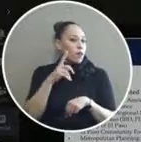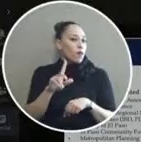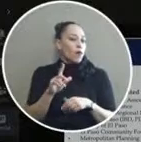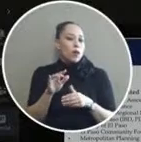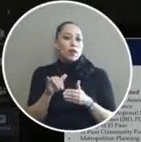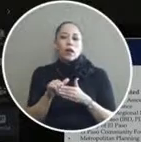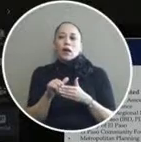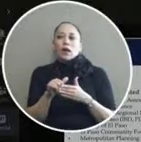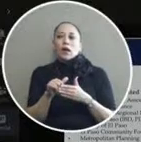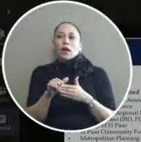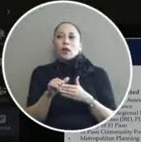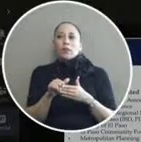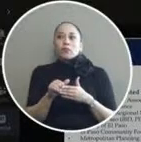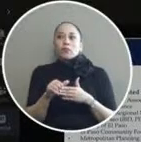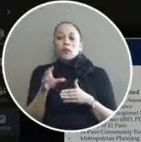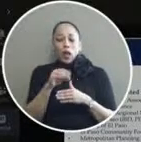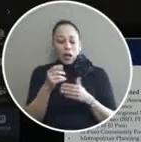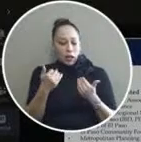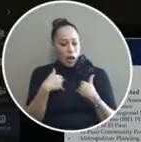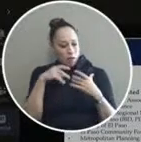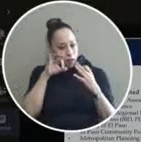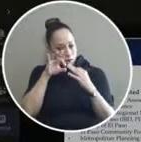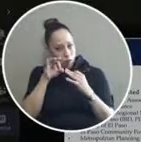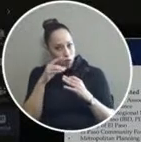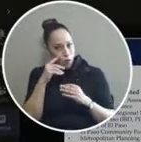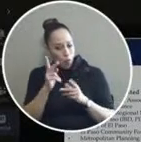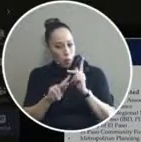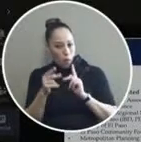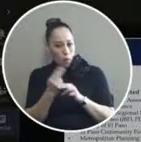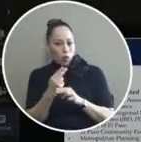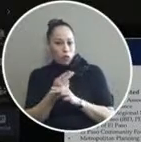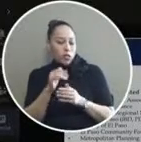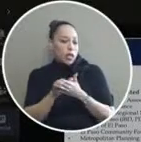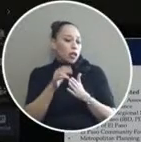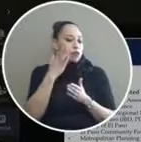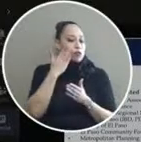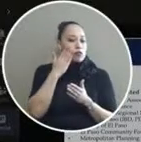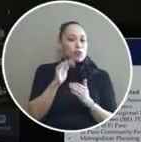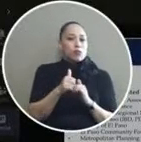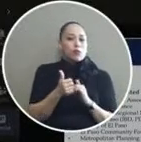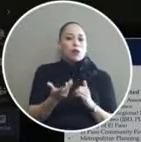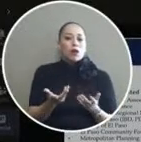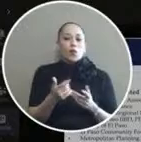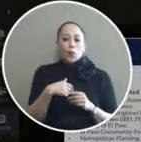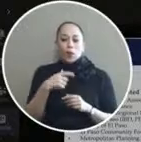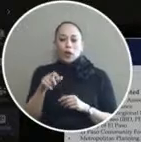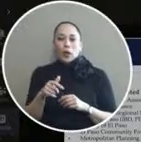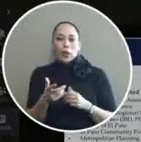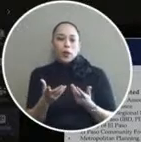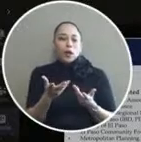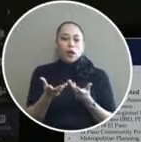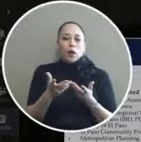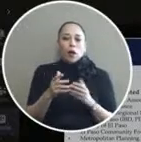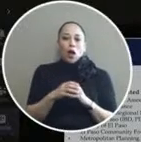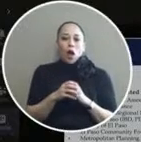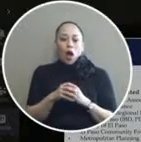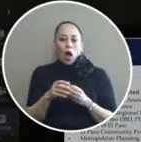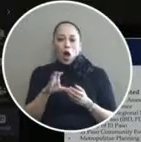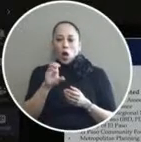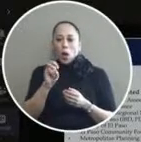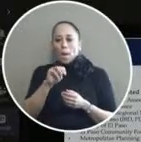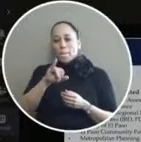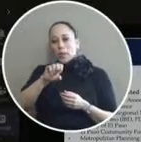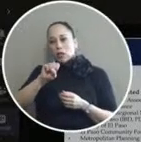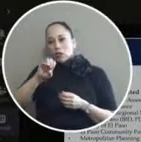of and get feedback from users about what they're seeing out there. We get updates also from Fideicomiso de Puentes, which is